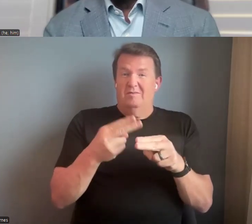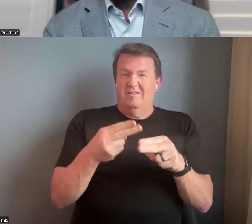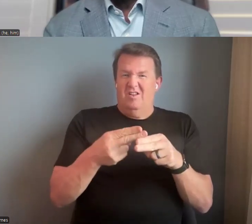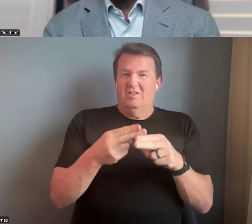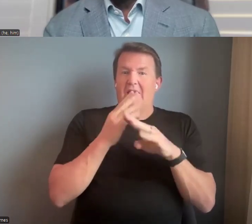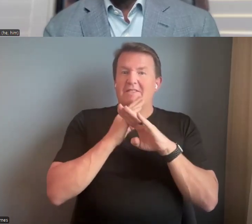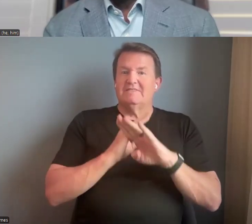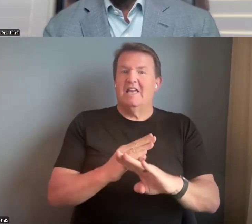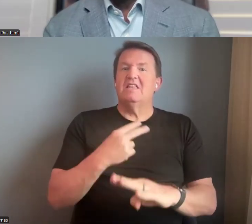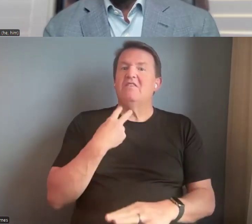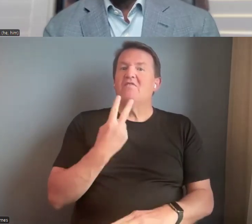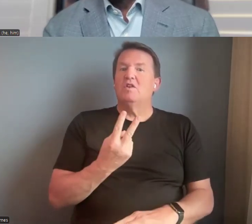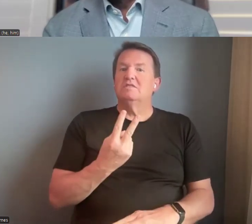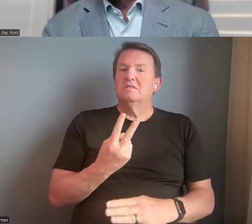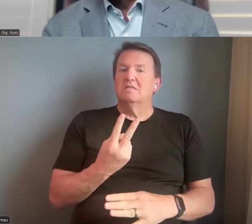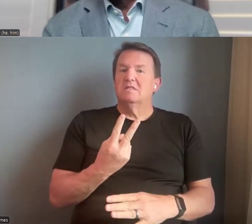is a journey